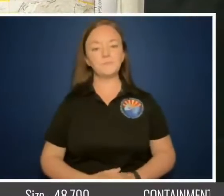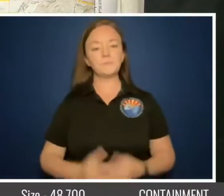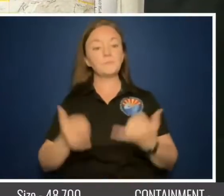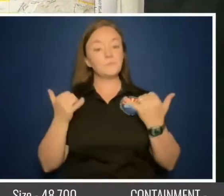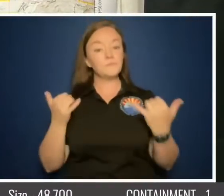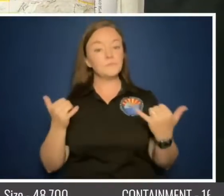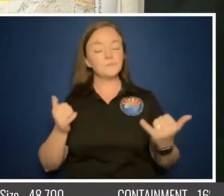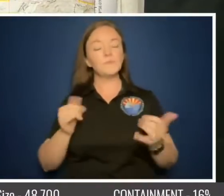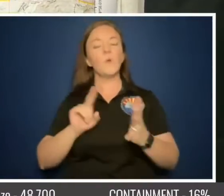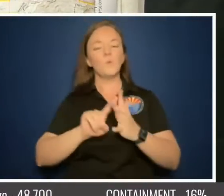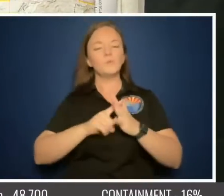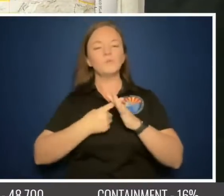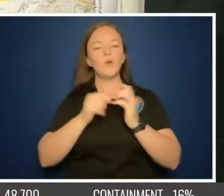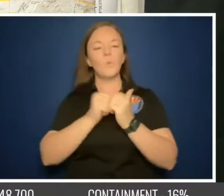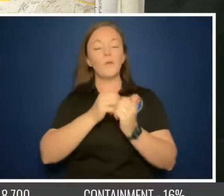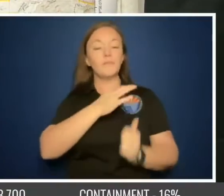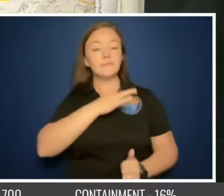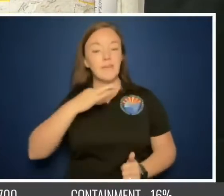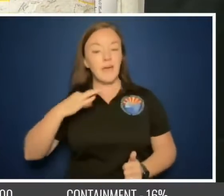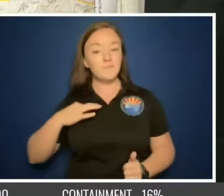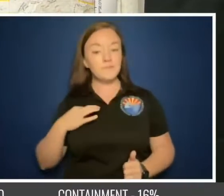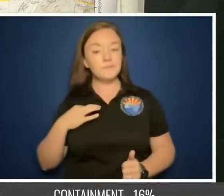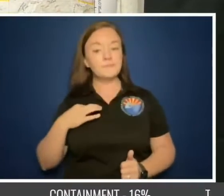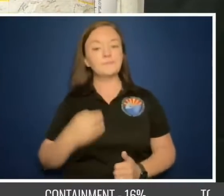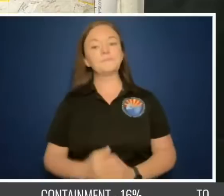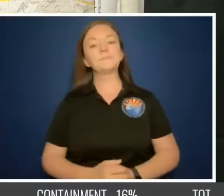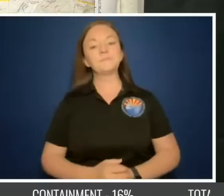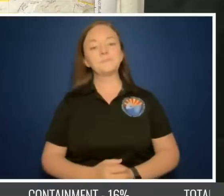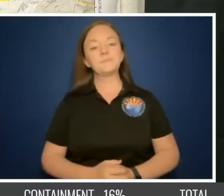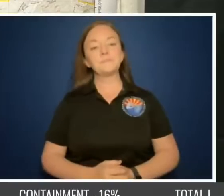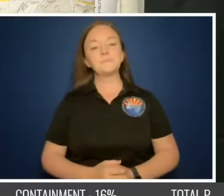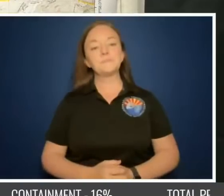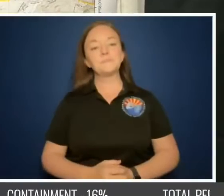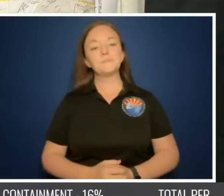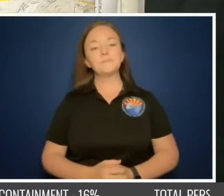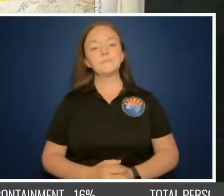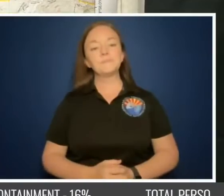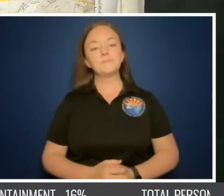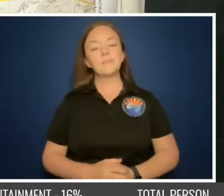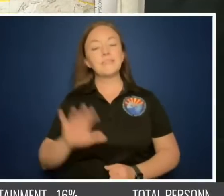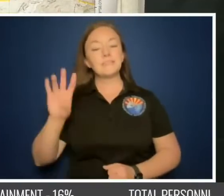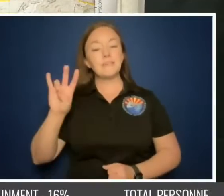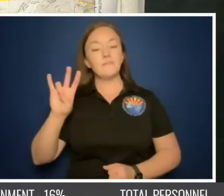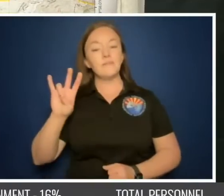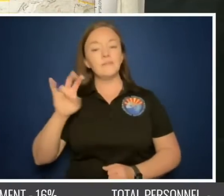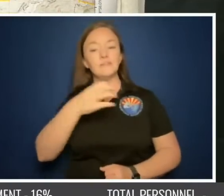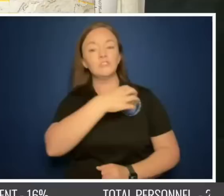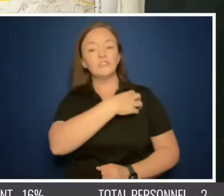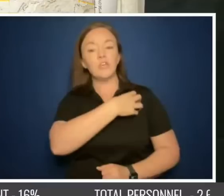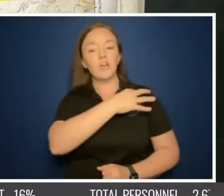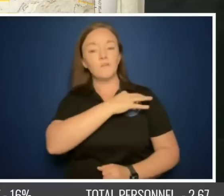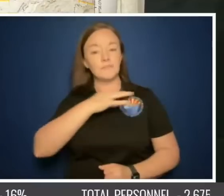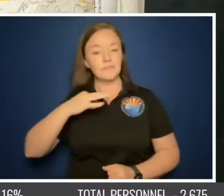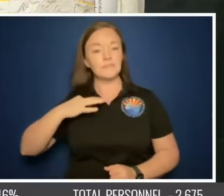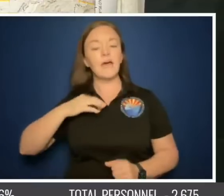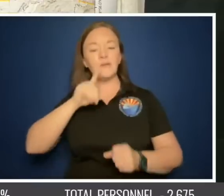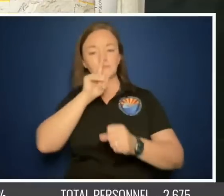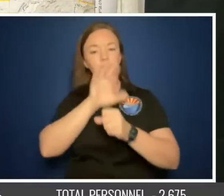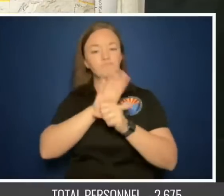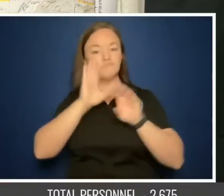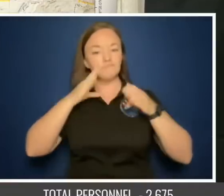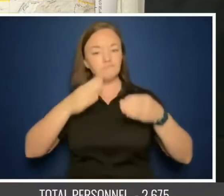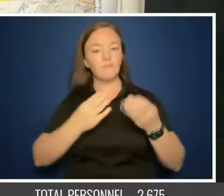off with our staffing. We had 7 El Dorado County Sheriff's Office personnel dedicated to this fire